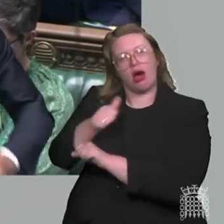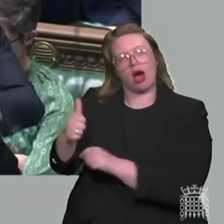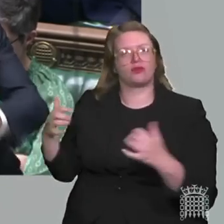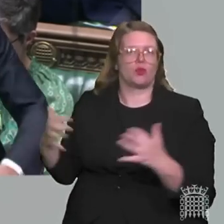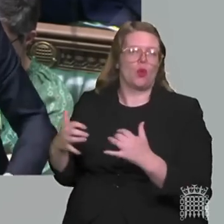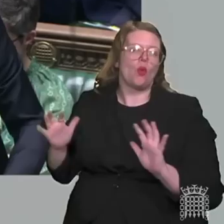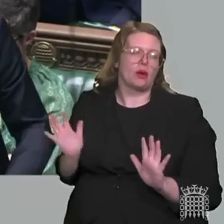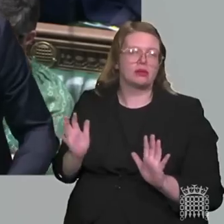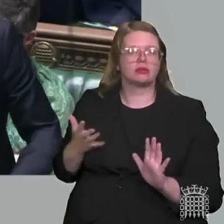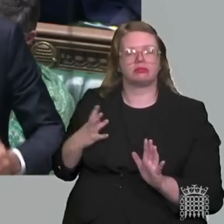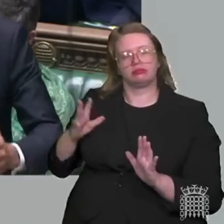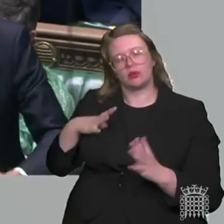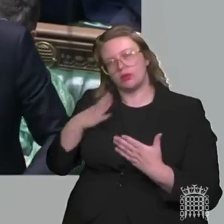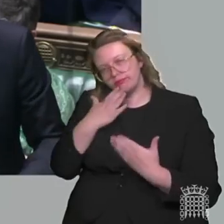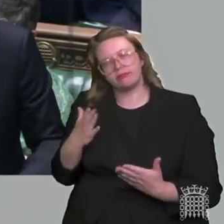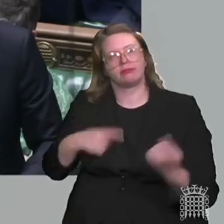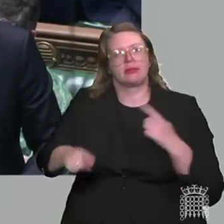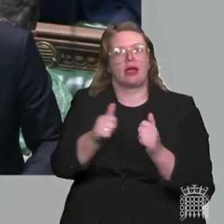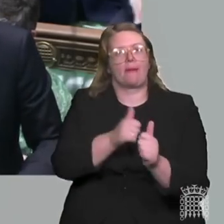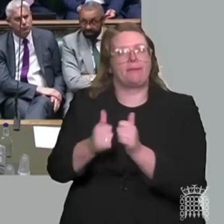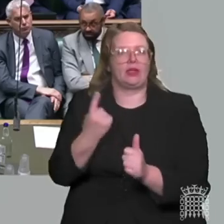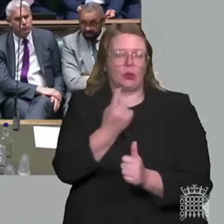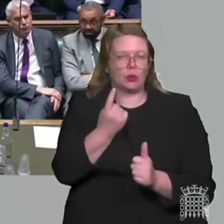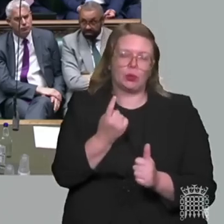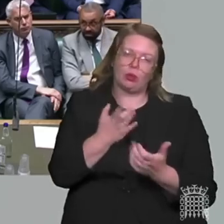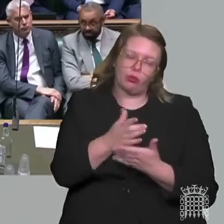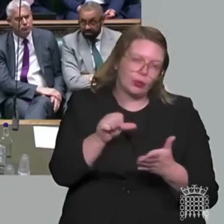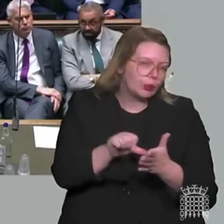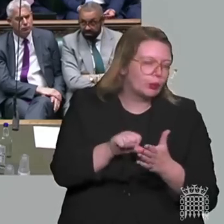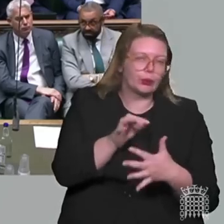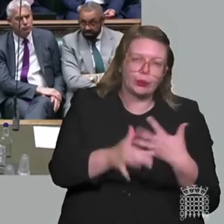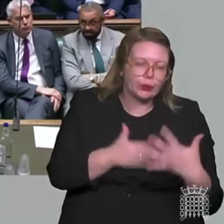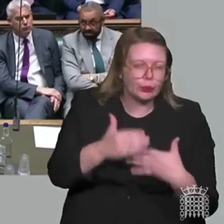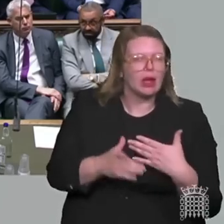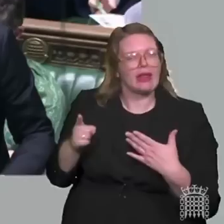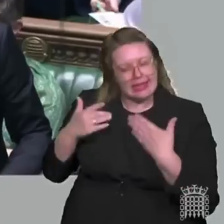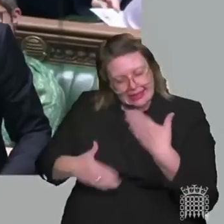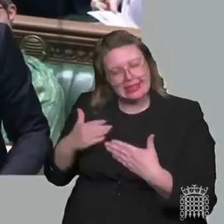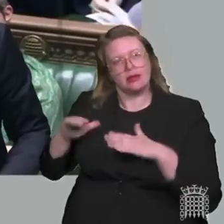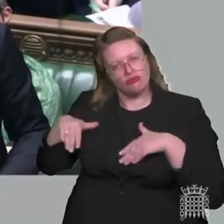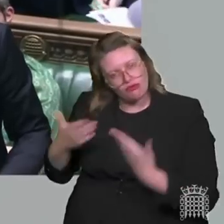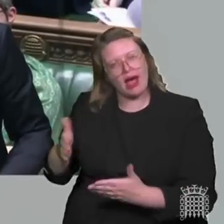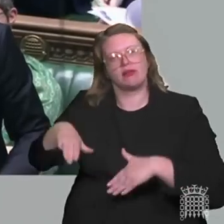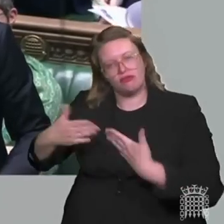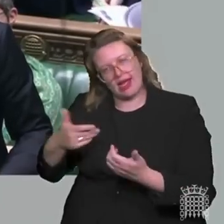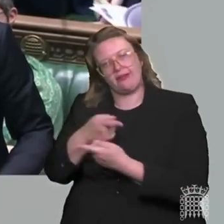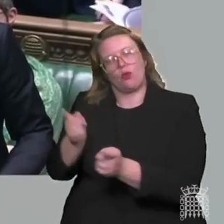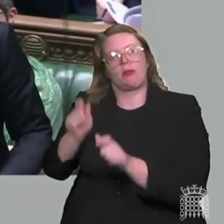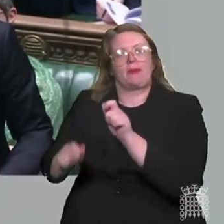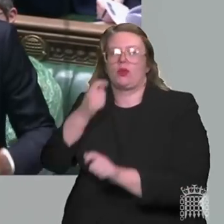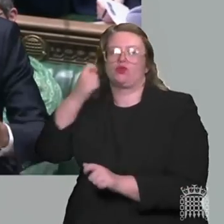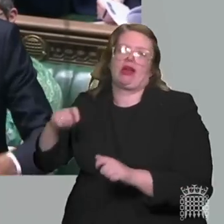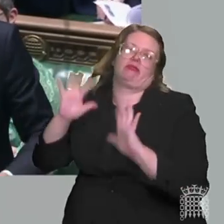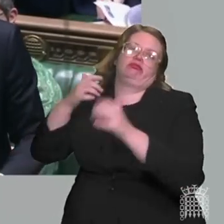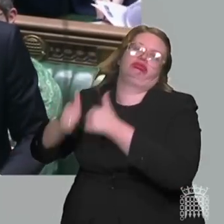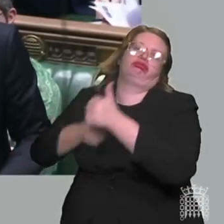war. And I join him in paying tribute to all those companies who, in the face of the onslaught that they are seeing, are providing essential services for the people of